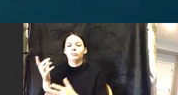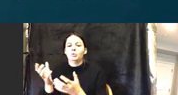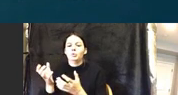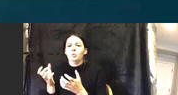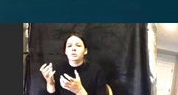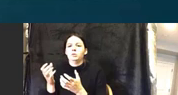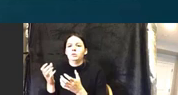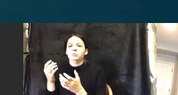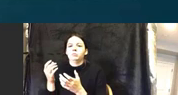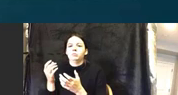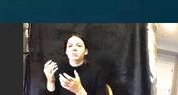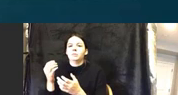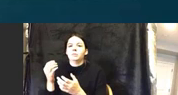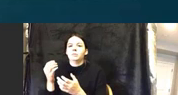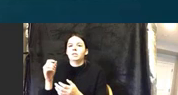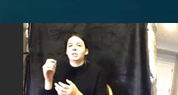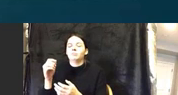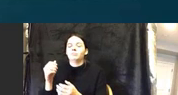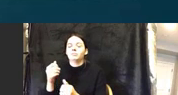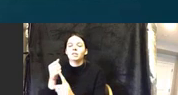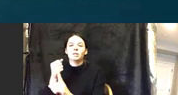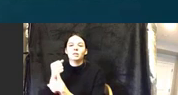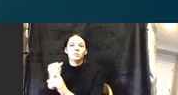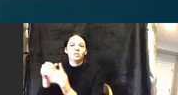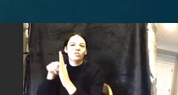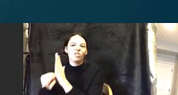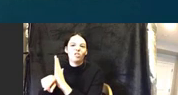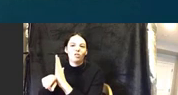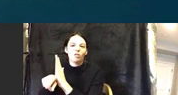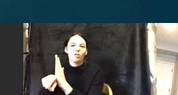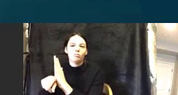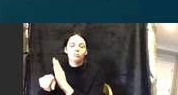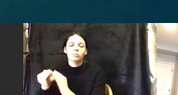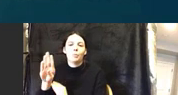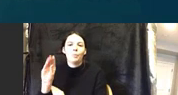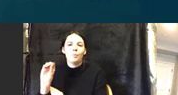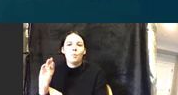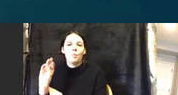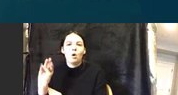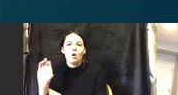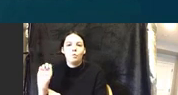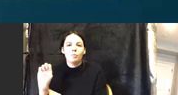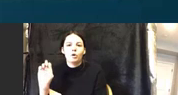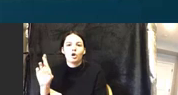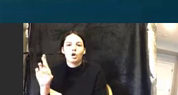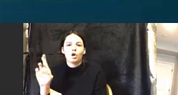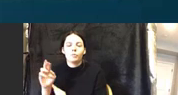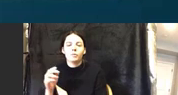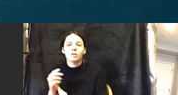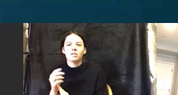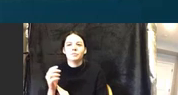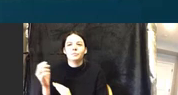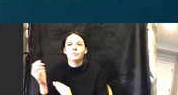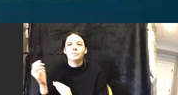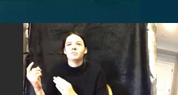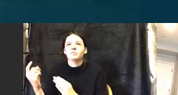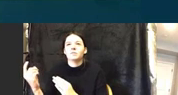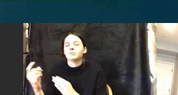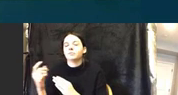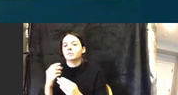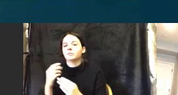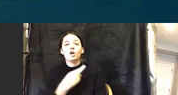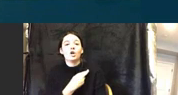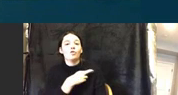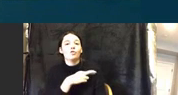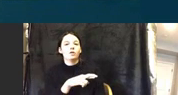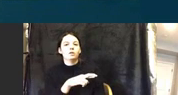easily some people can interpret a religion in a fundamentalist way and another can interpret it into love